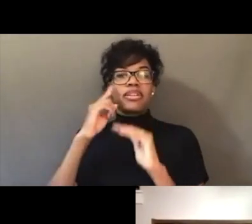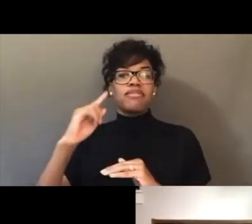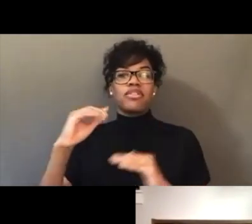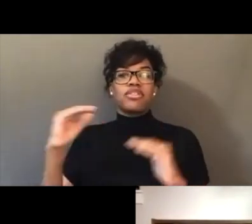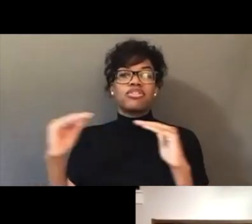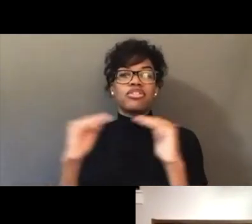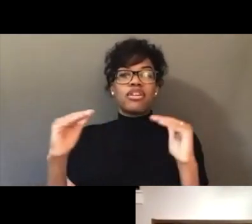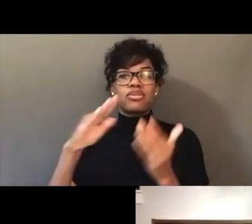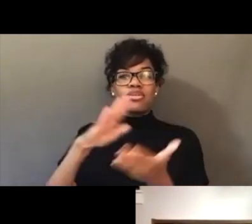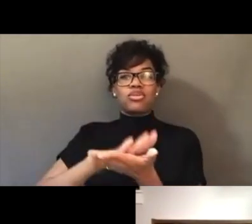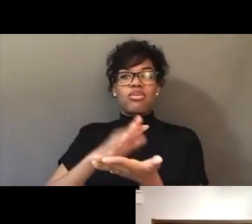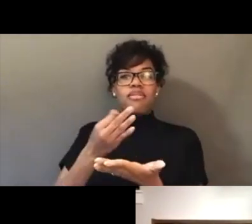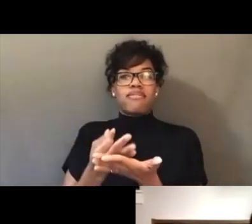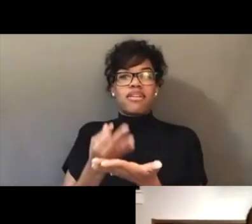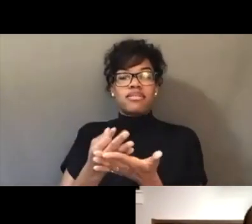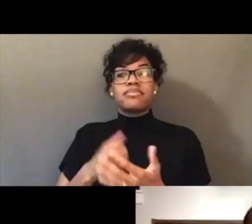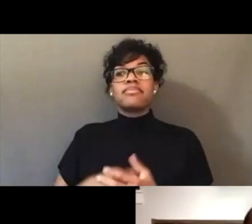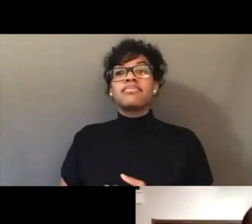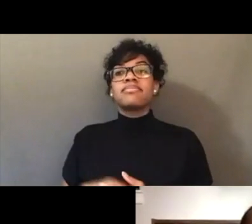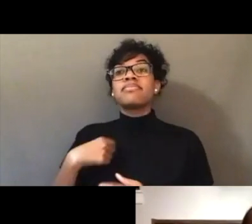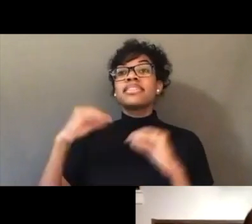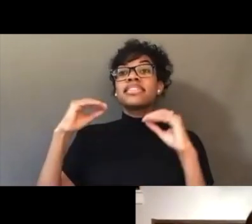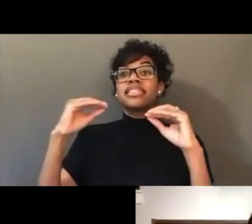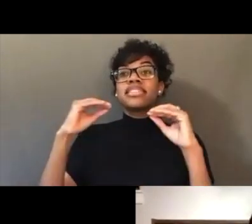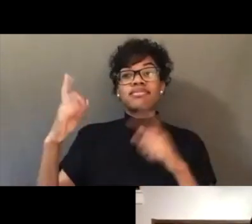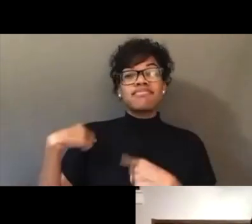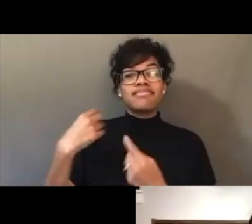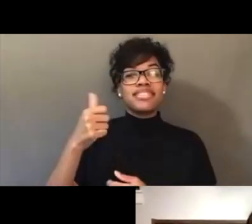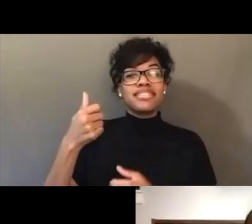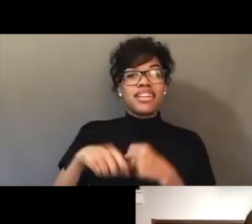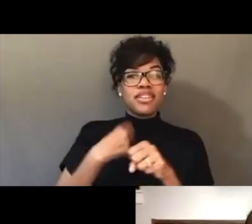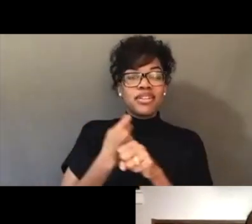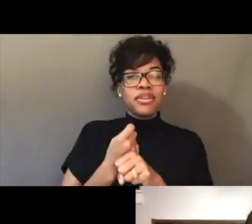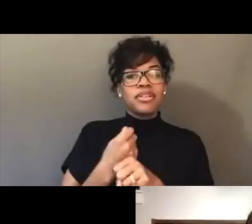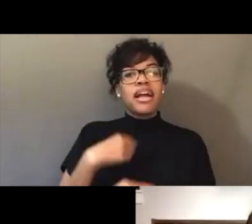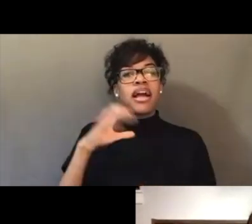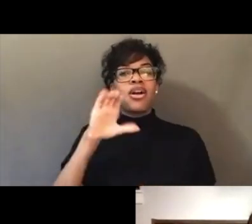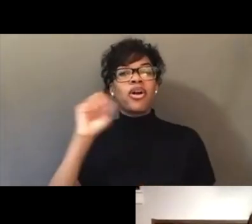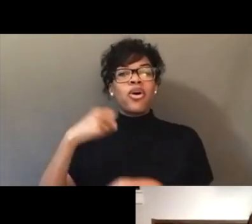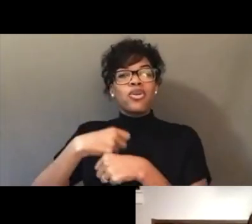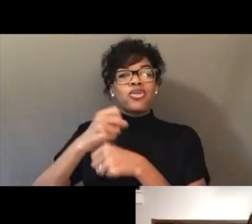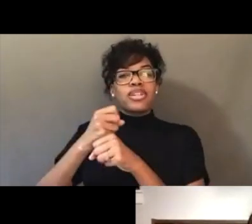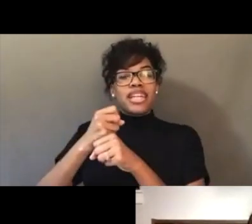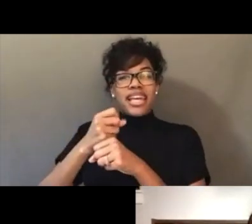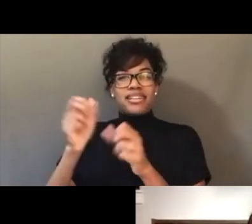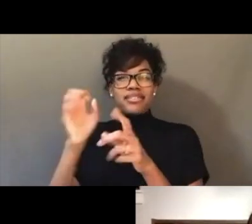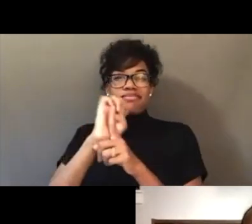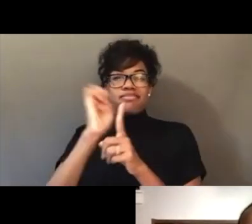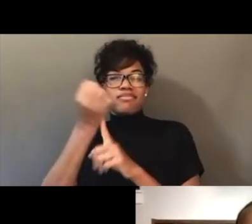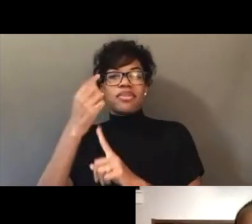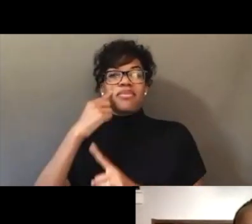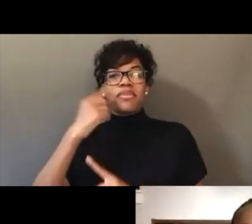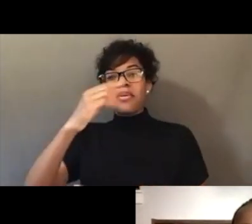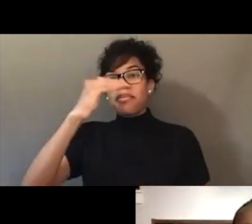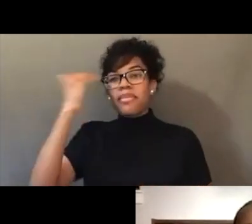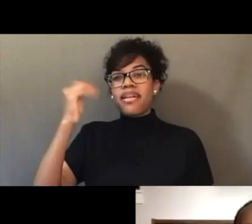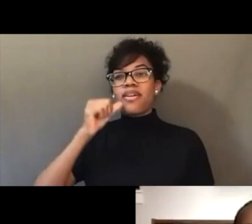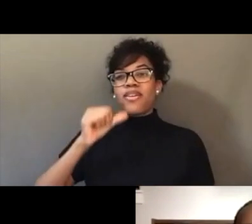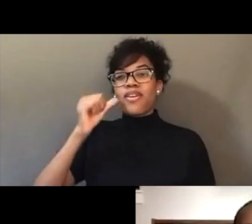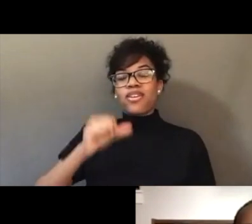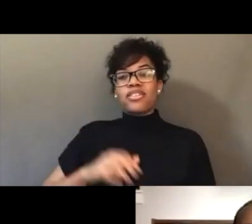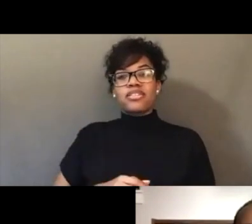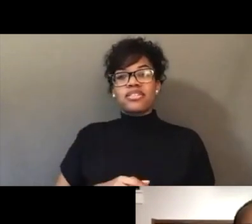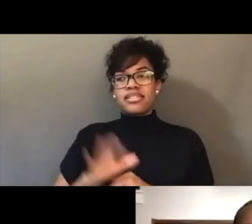been an art educator for 10 years, and I co-create spaces with Black girls to learn and explore Black history, as well as